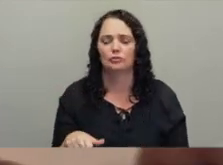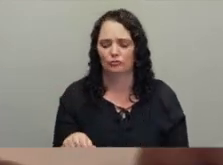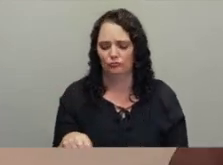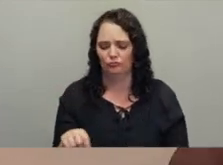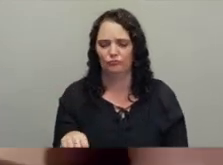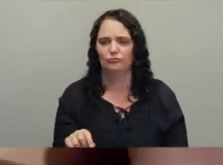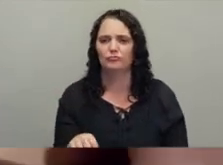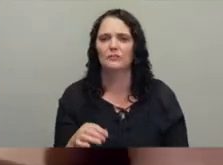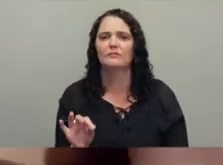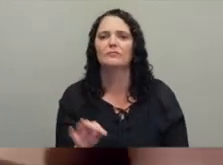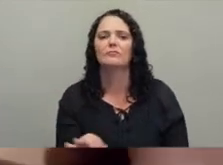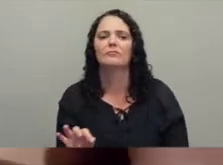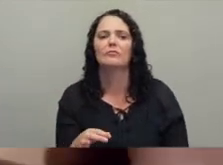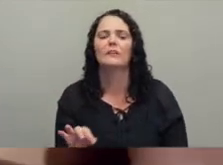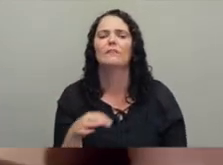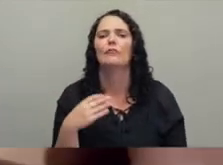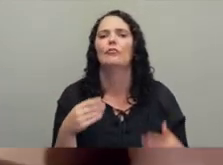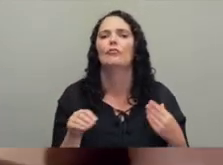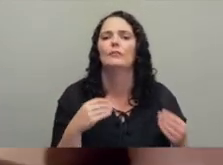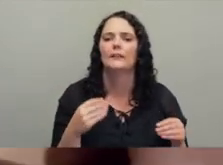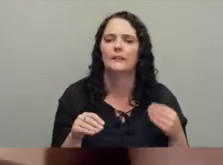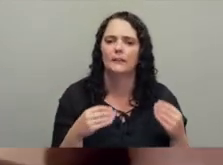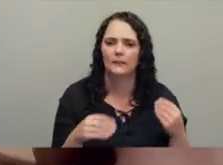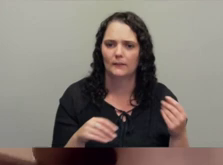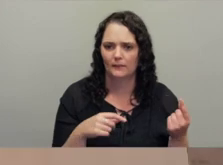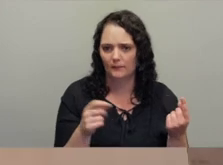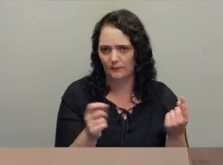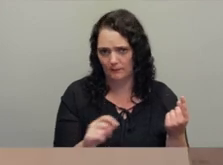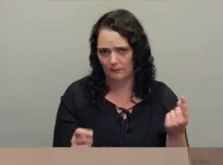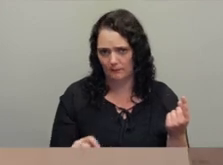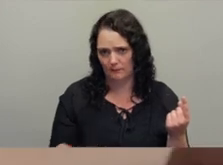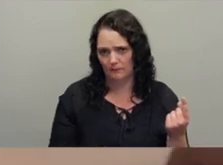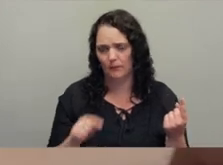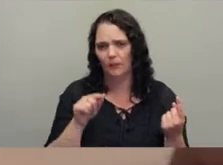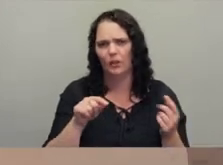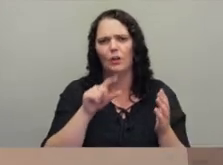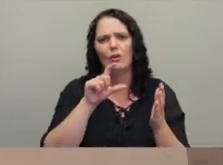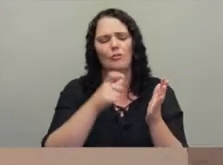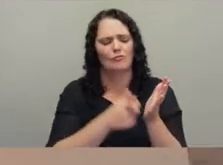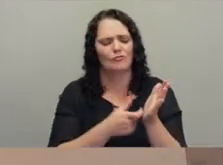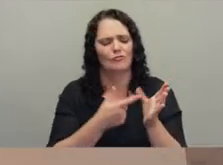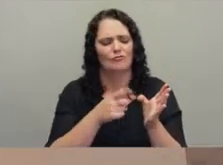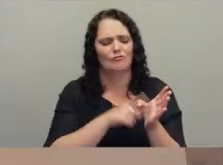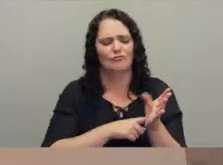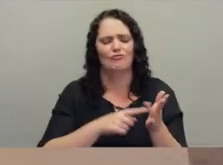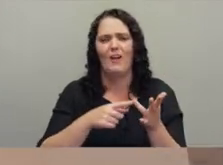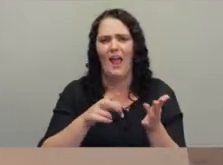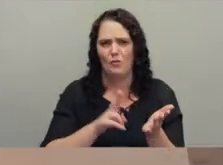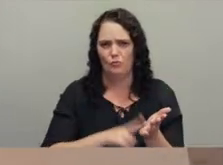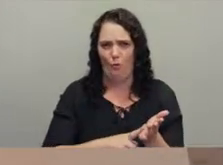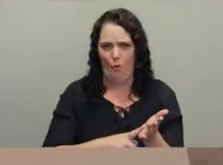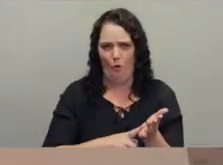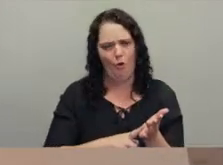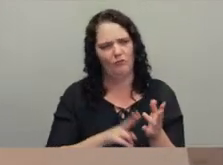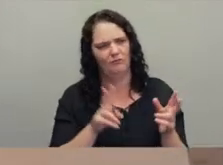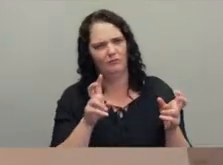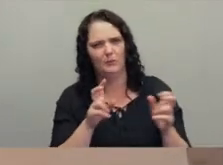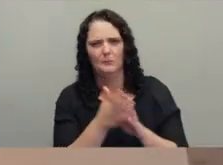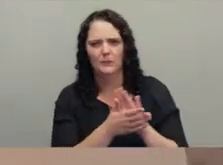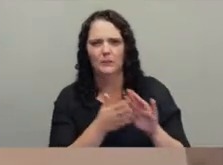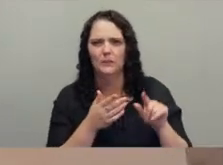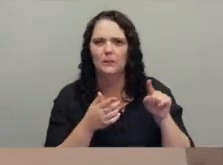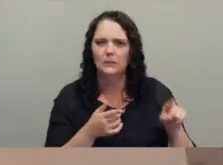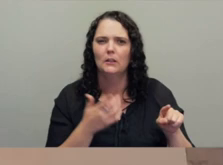freehand technique here. Crayon, just really quickly, the term crayon in drawing. Crayon is any sort of material which has a waxy